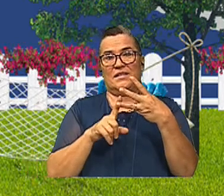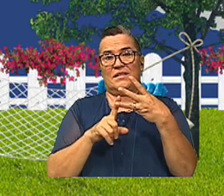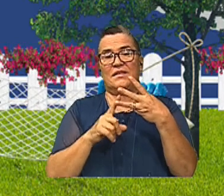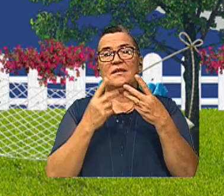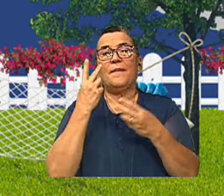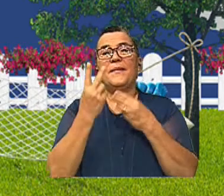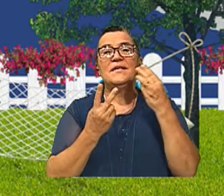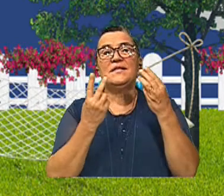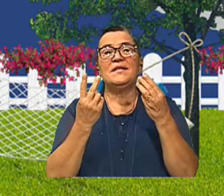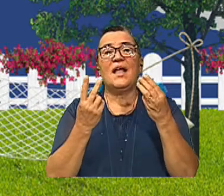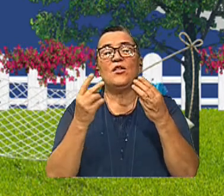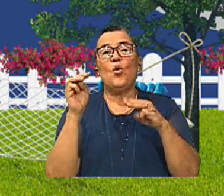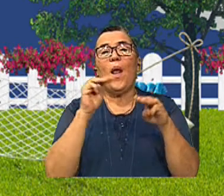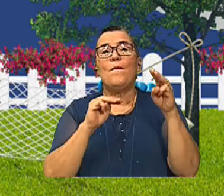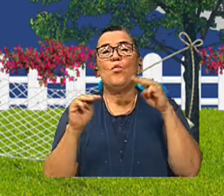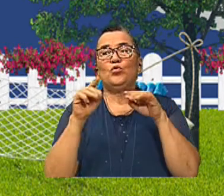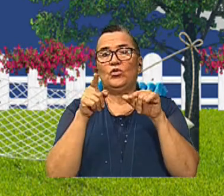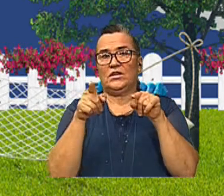to the museum.